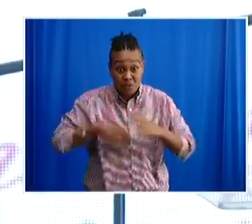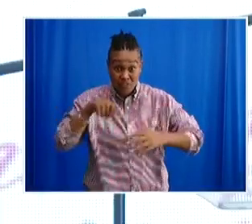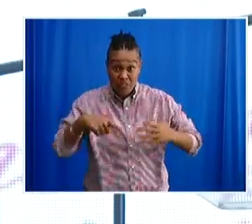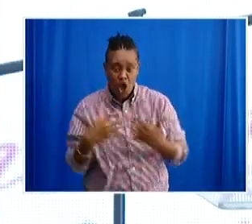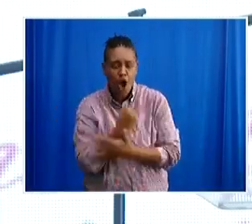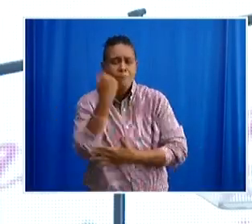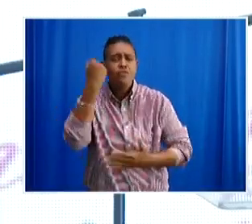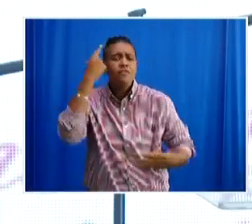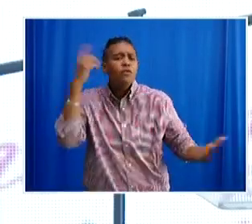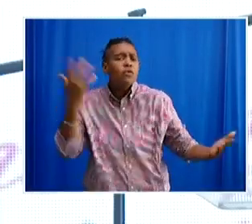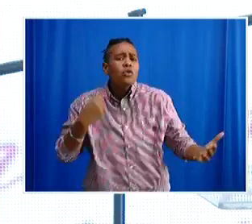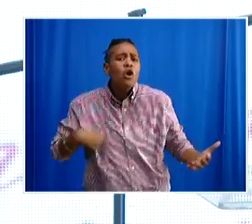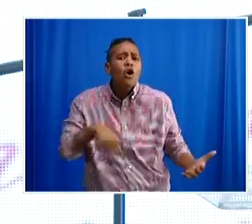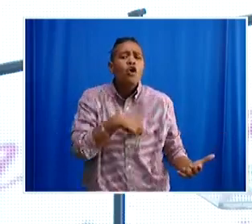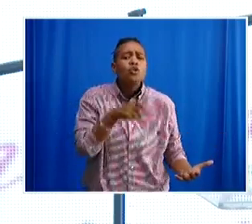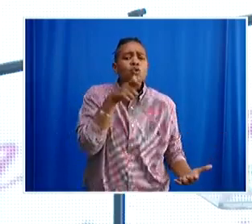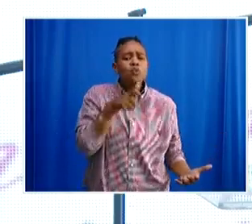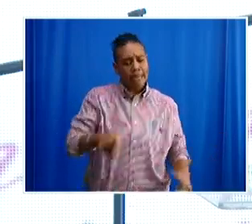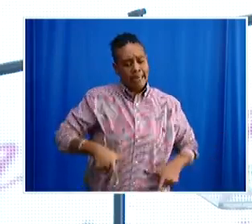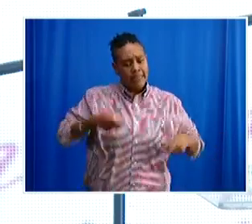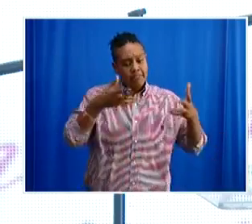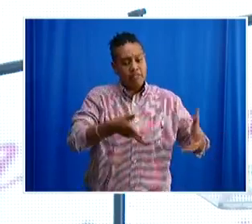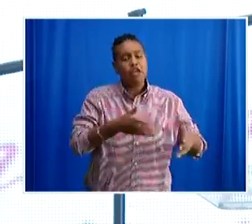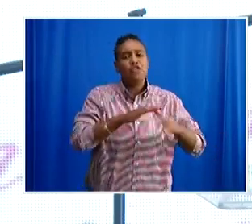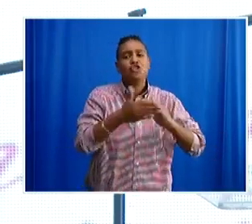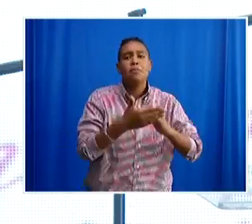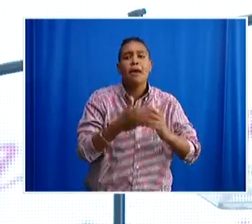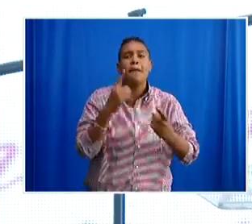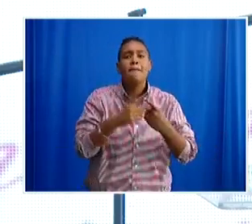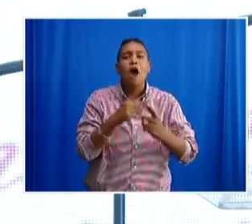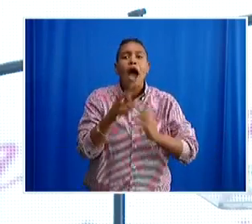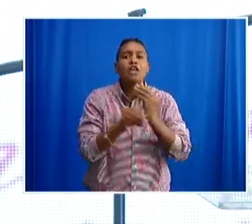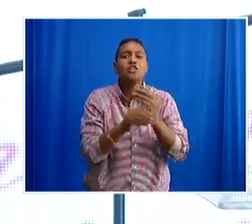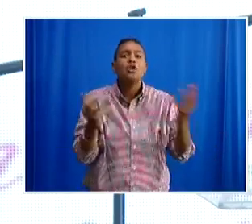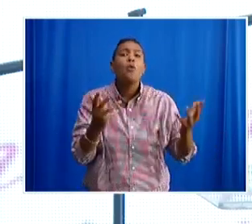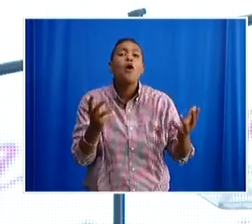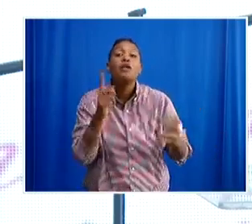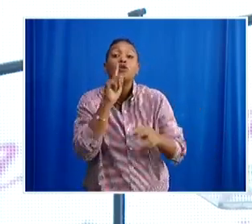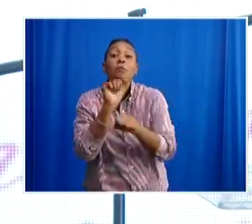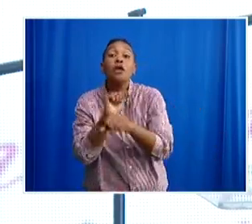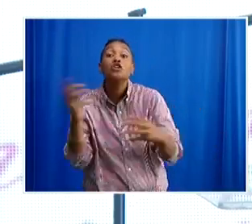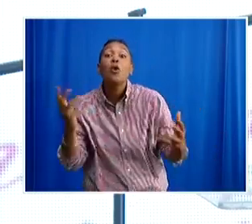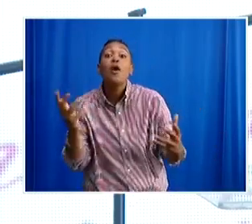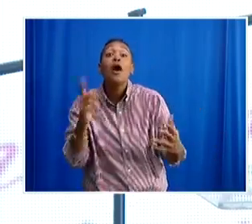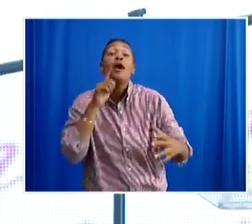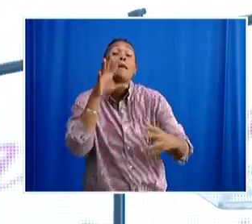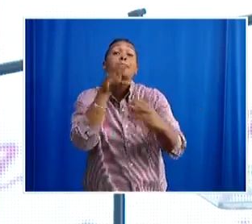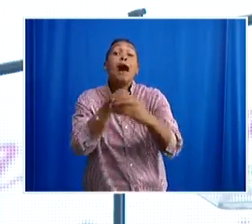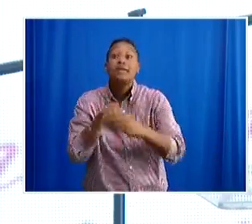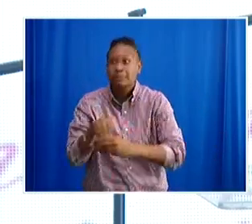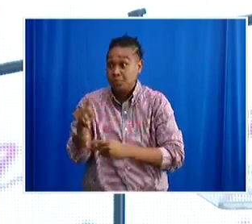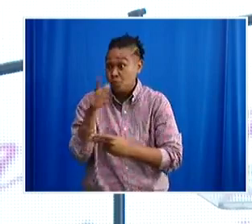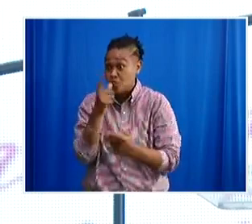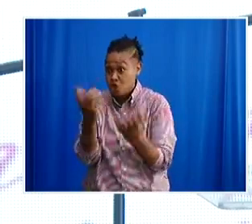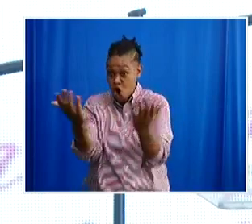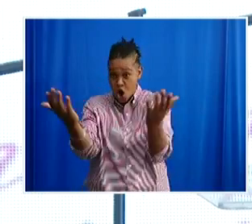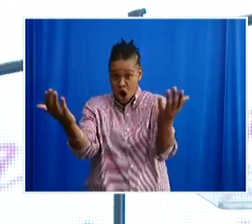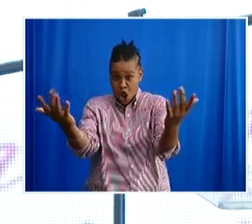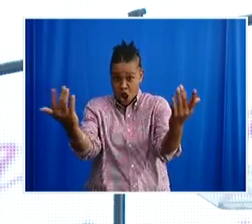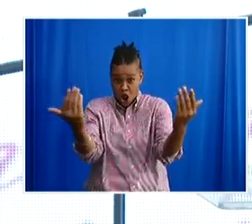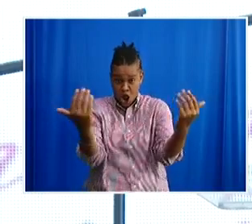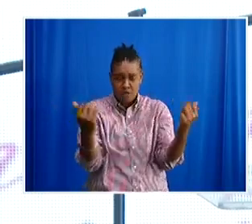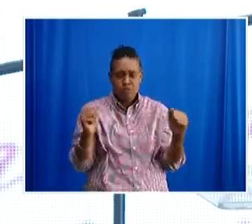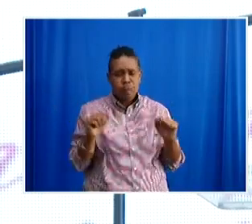for us who live in Jamaica, but also to make sure participants can learn from